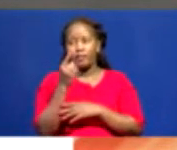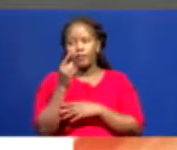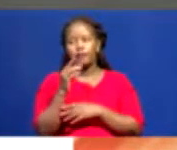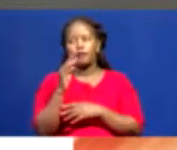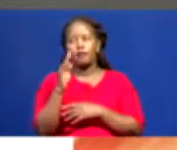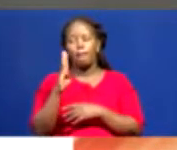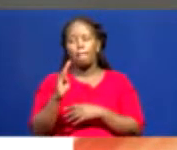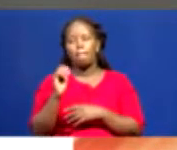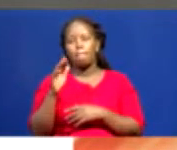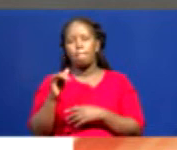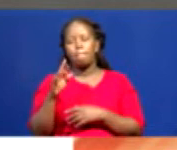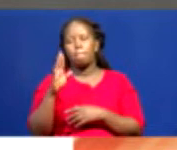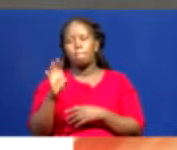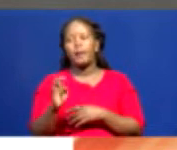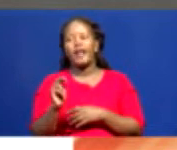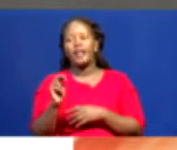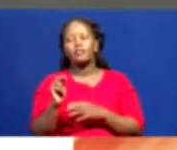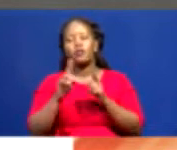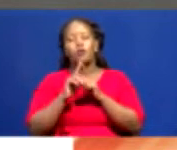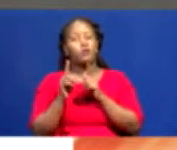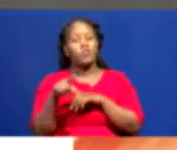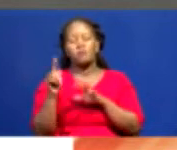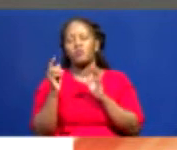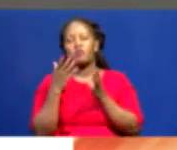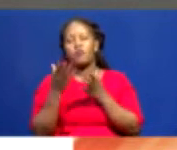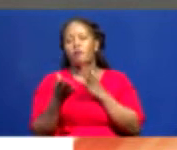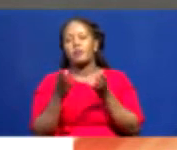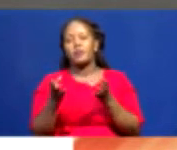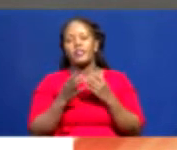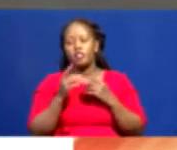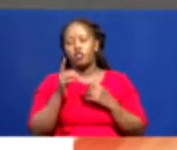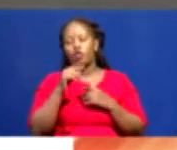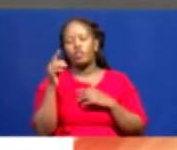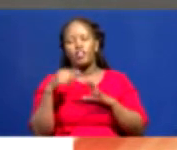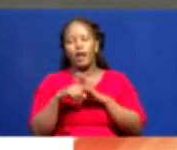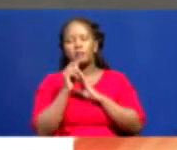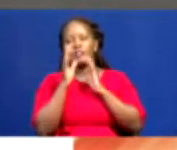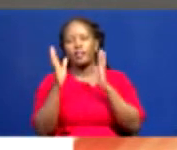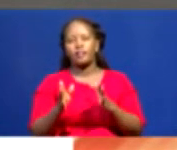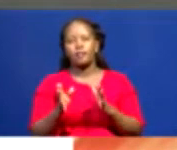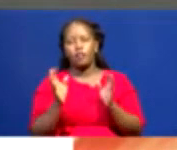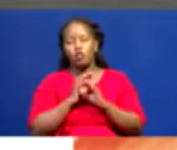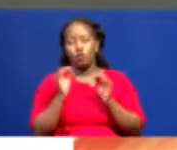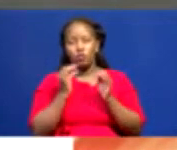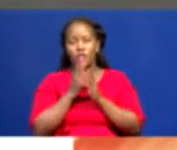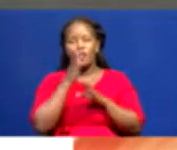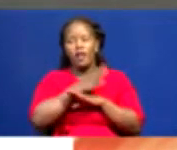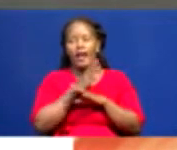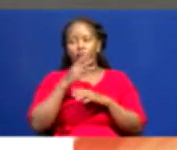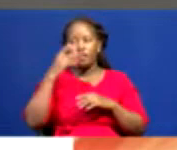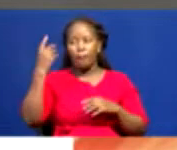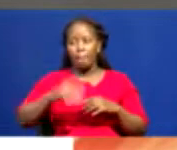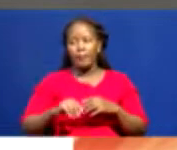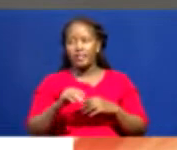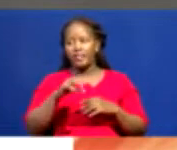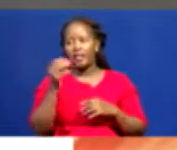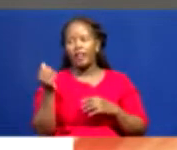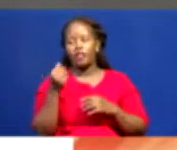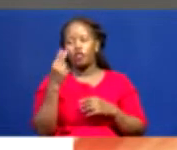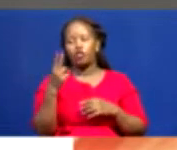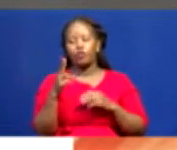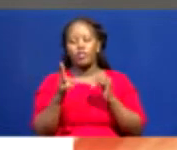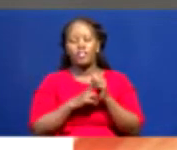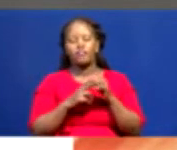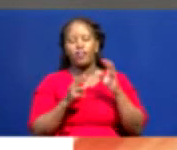is anything to go by, they might not need Tottenham striker Harry Kane, having beaten Rotak Egan 27-0.